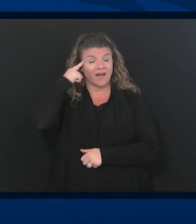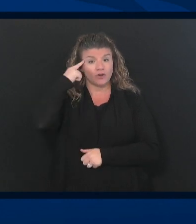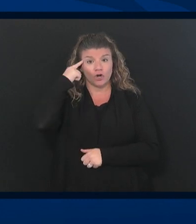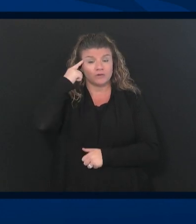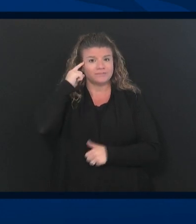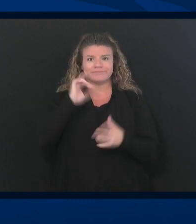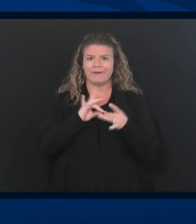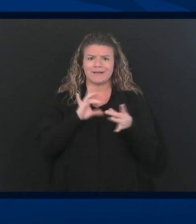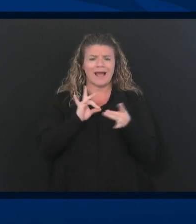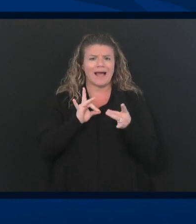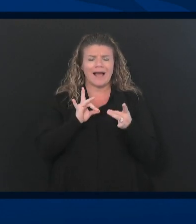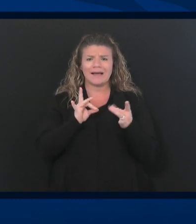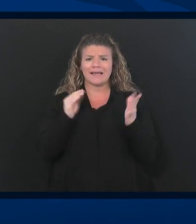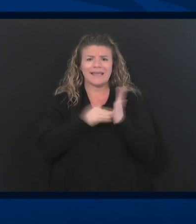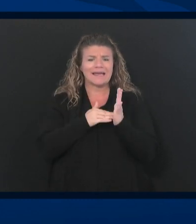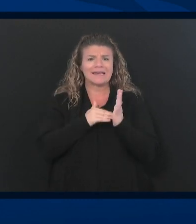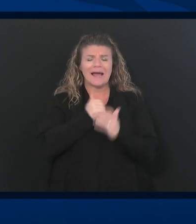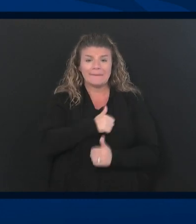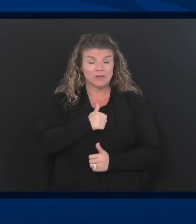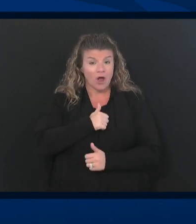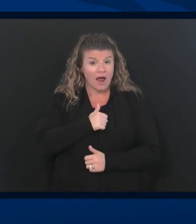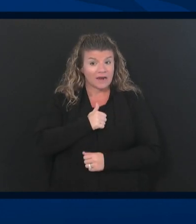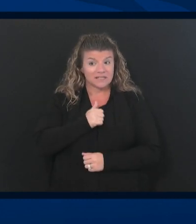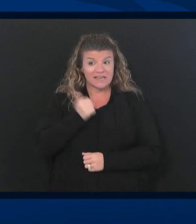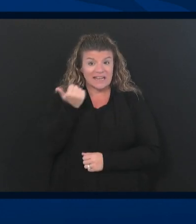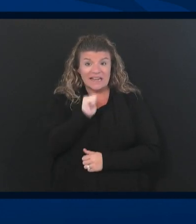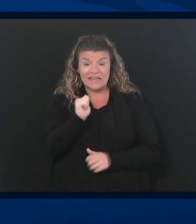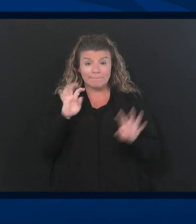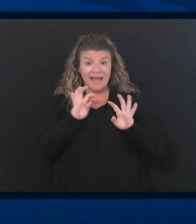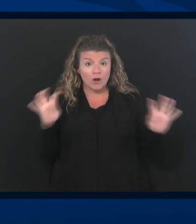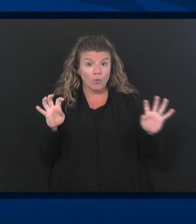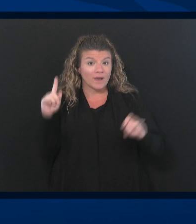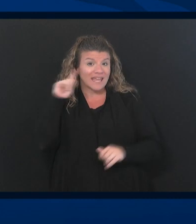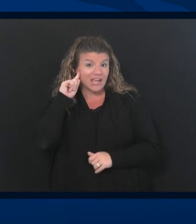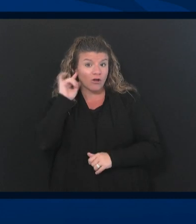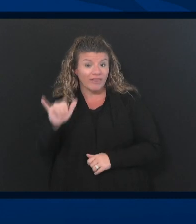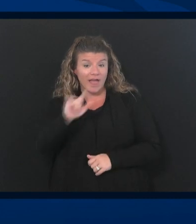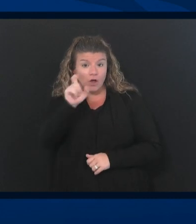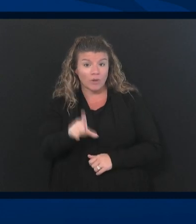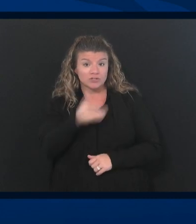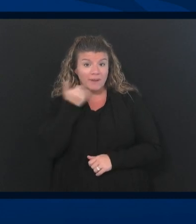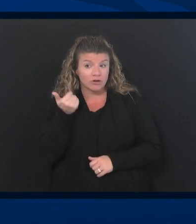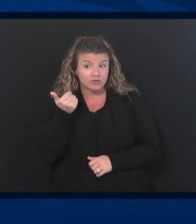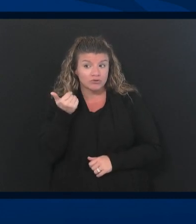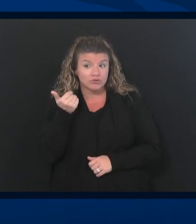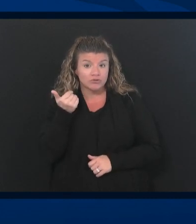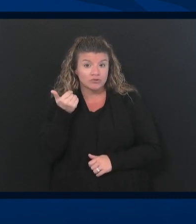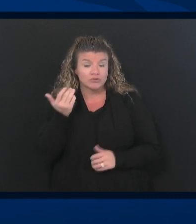I can't hear. General, can you hear? I mean, maybe.